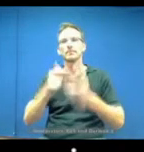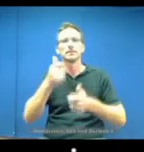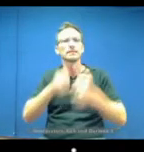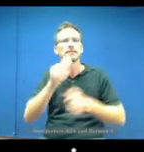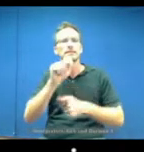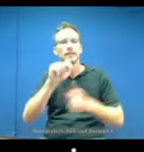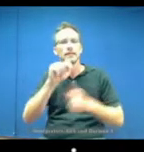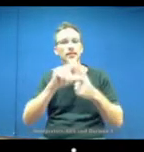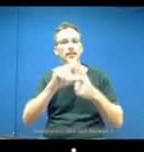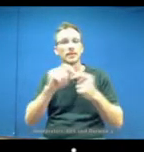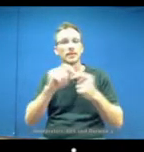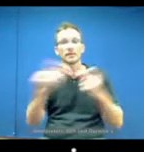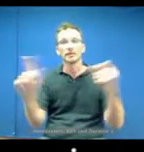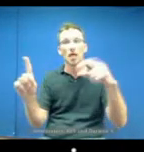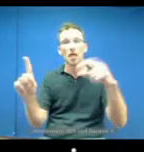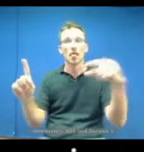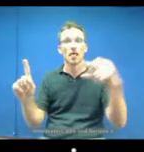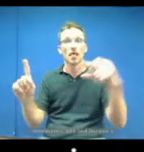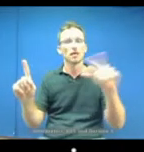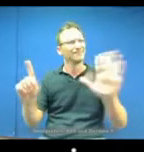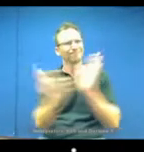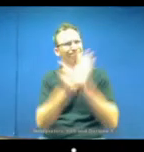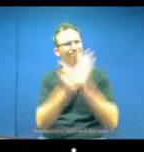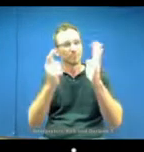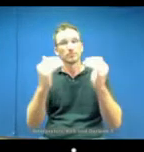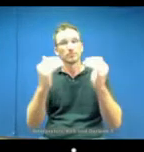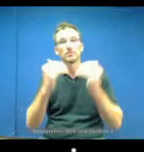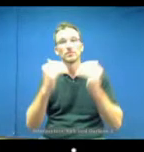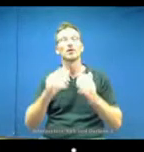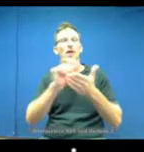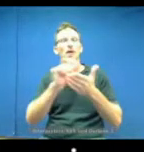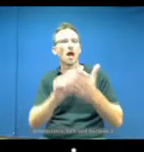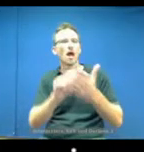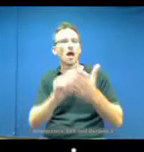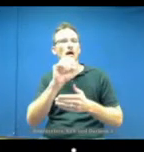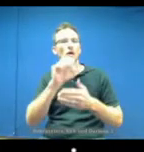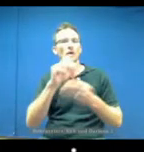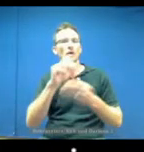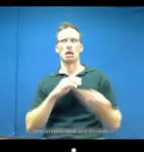notes, mail. You remember that thing called a fax?